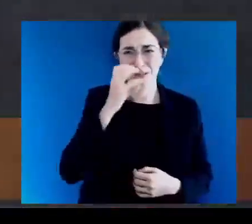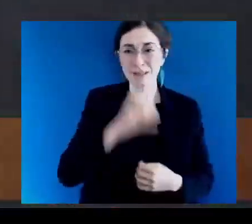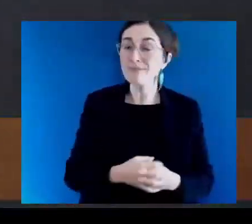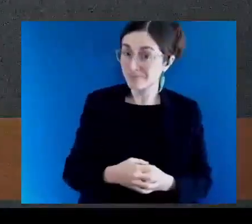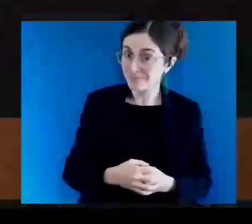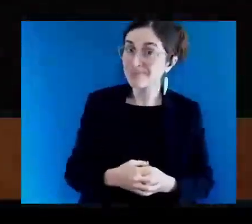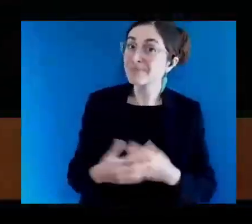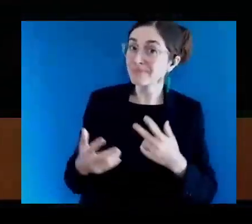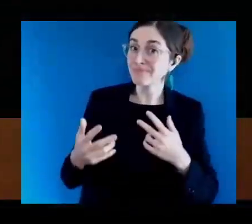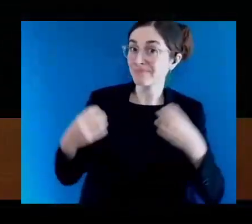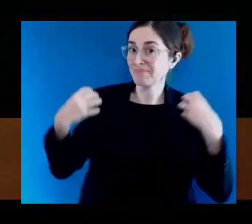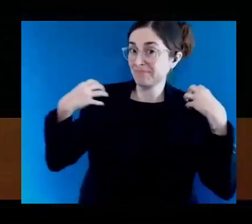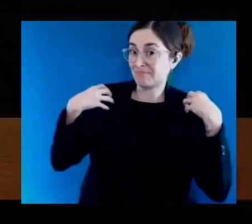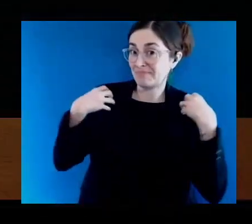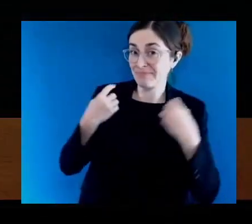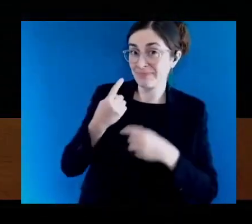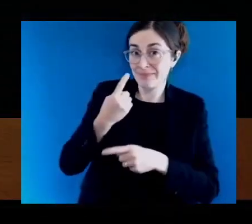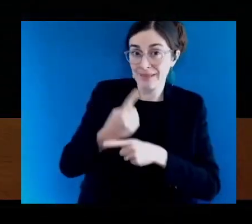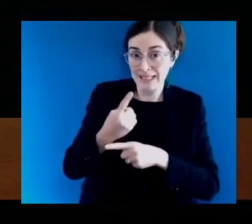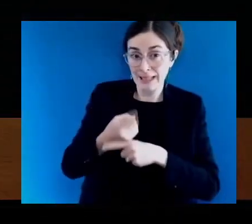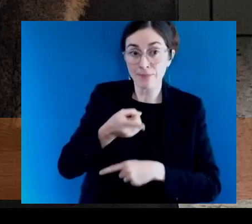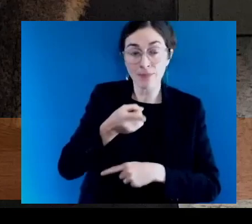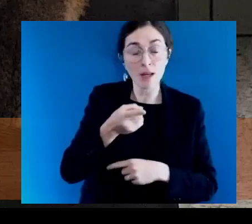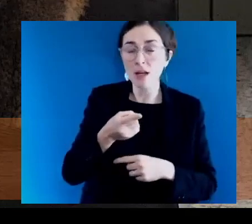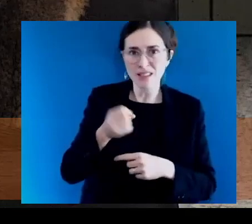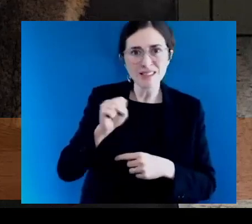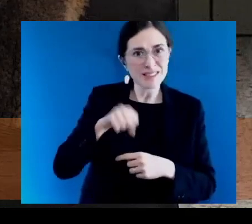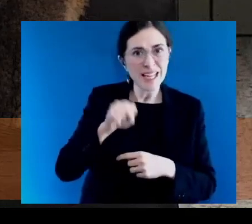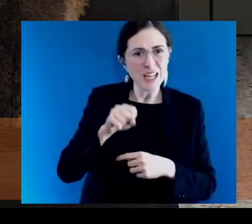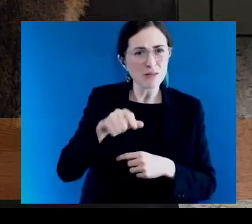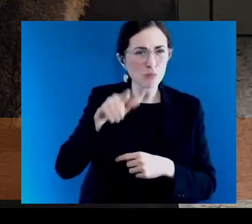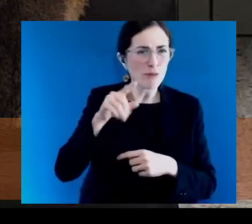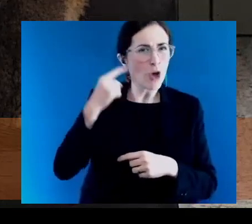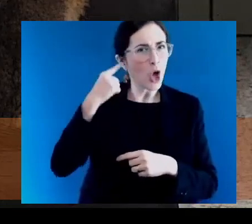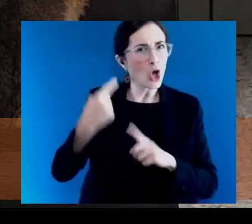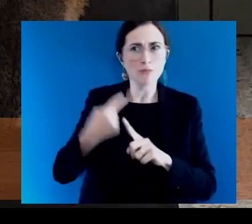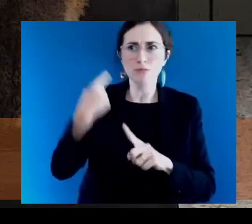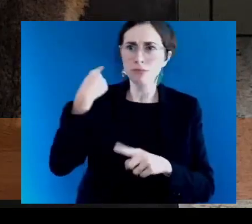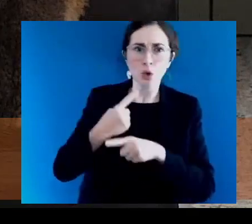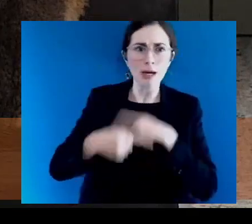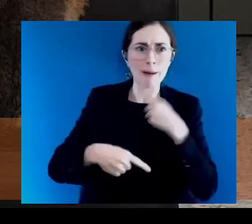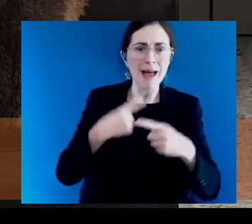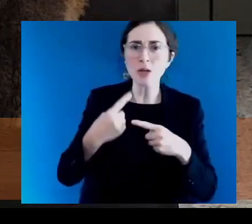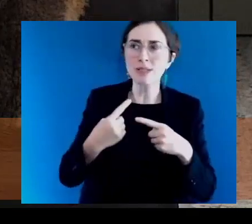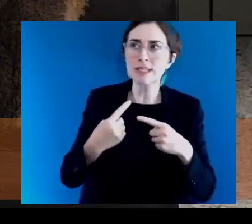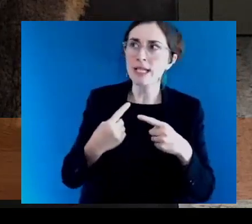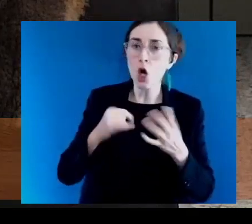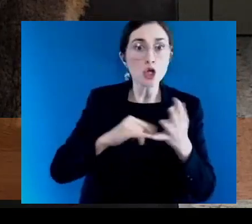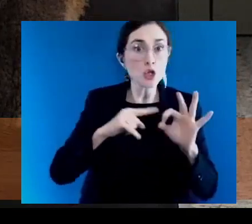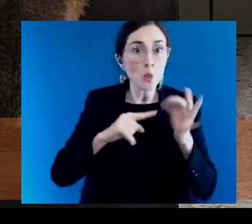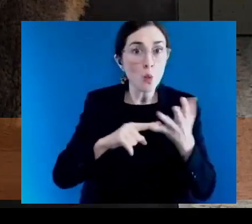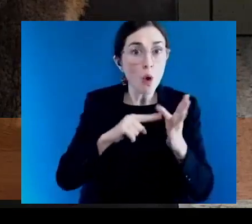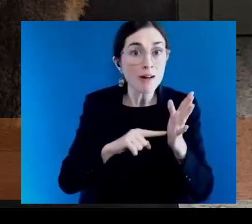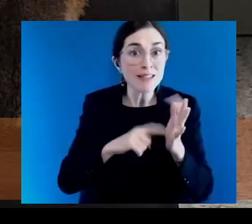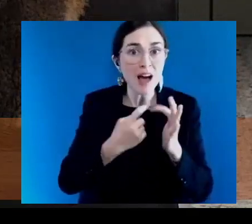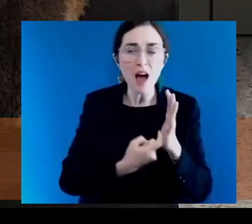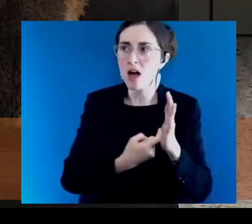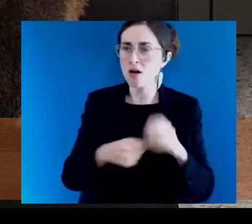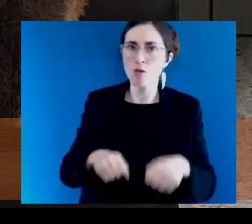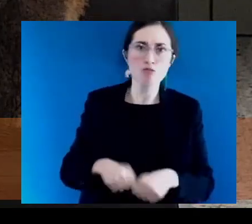squatters and illegal activity, illegal, stealing of land, and a lot of unregulated